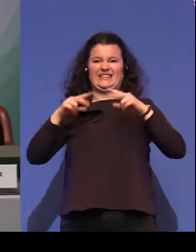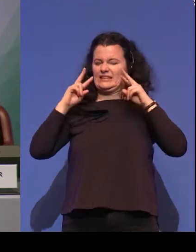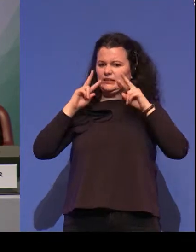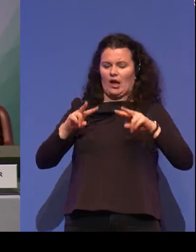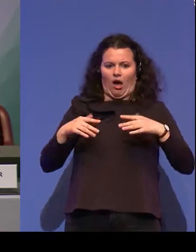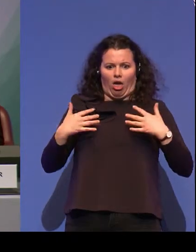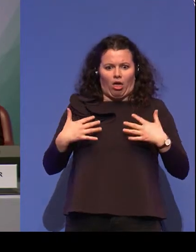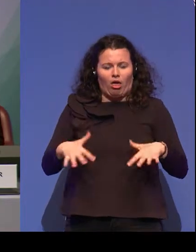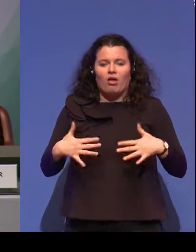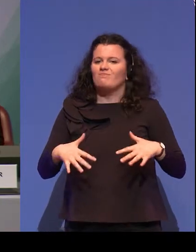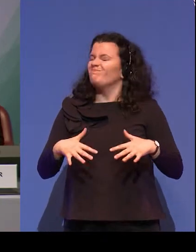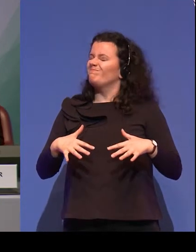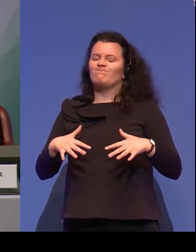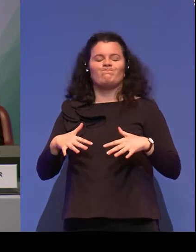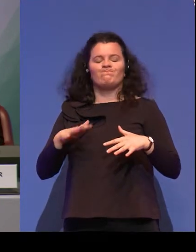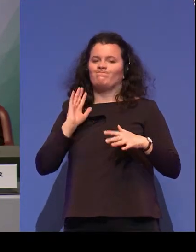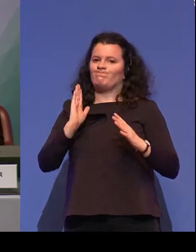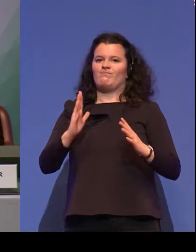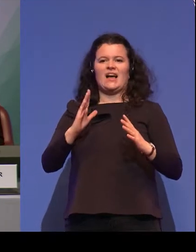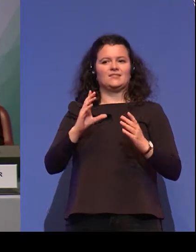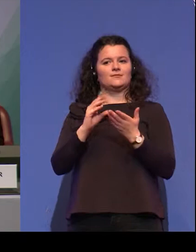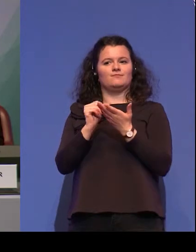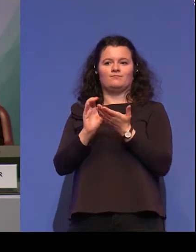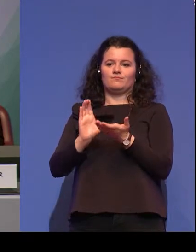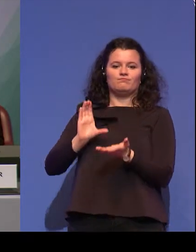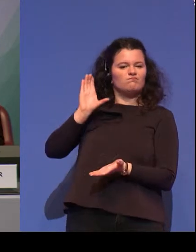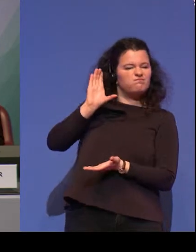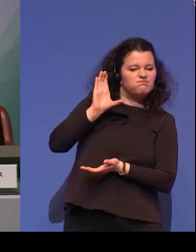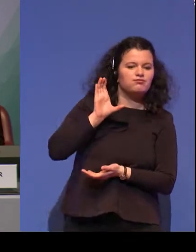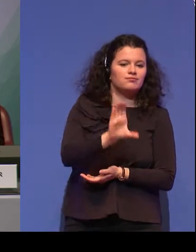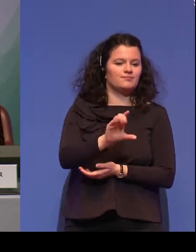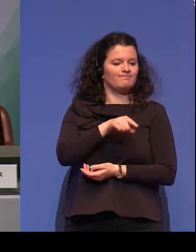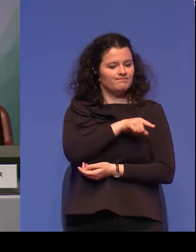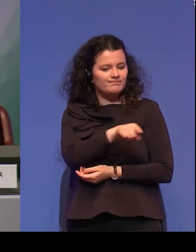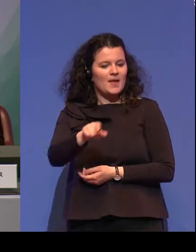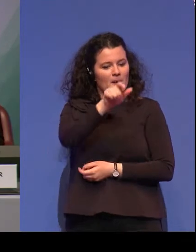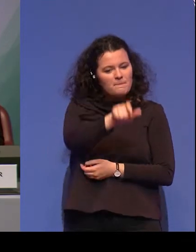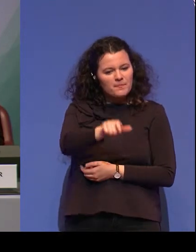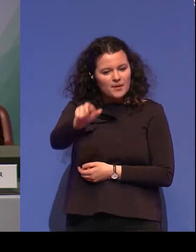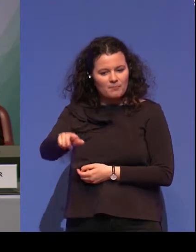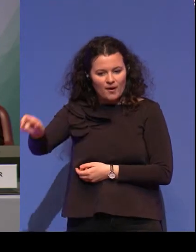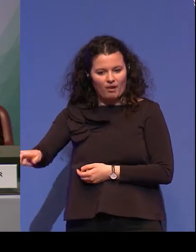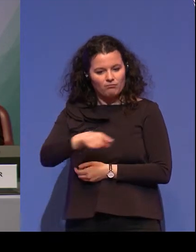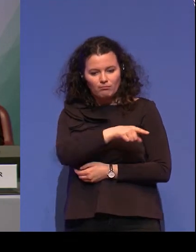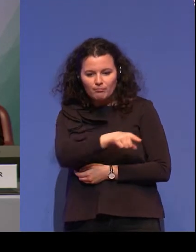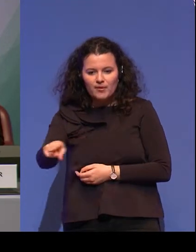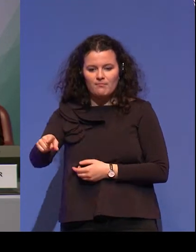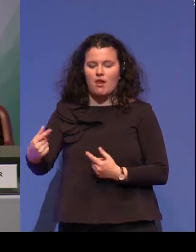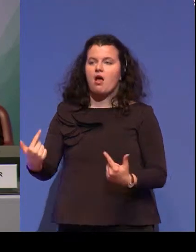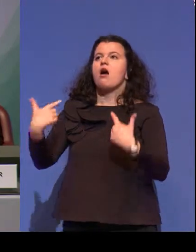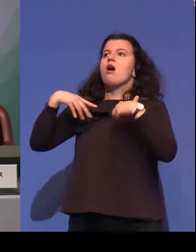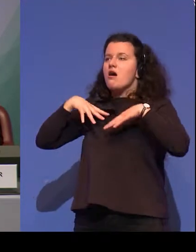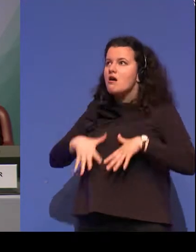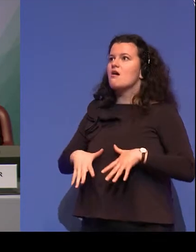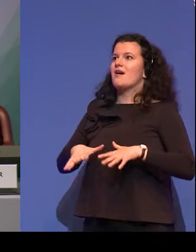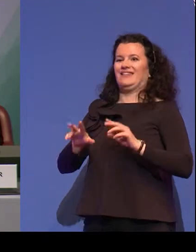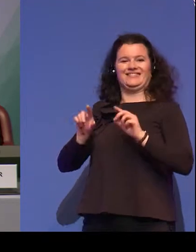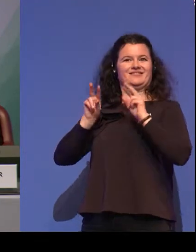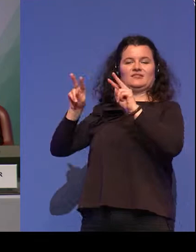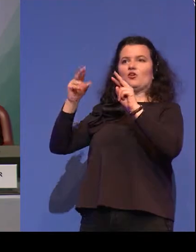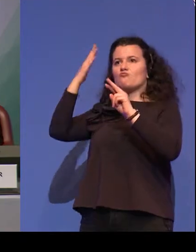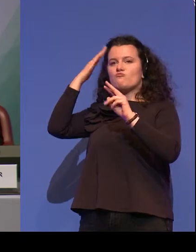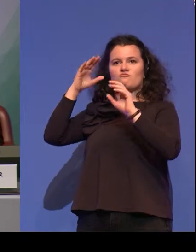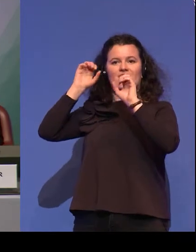more in people-centered warning and alert systems that extensively promotes risk-informed development